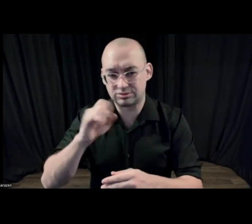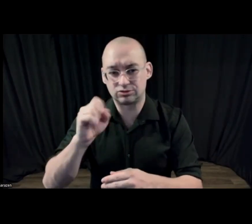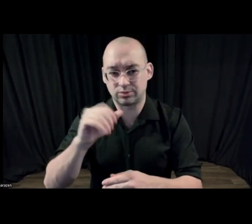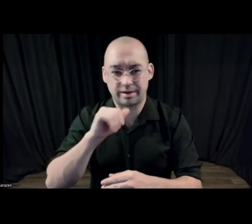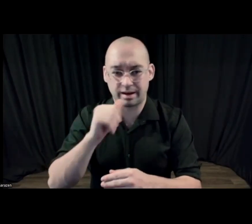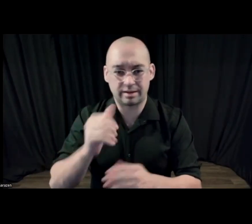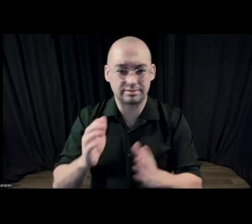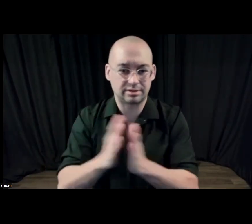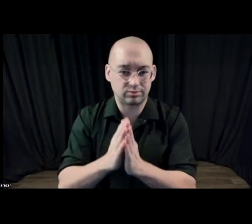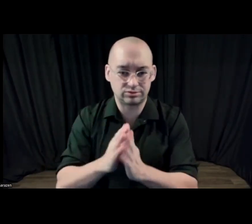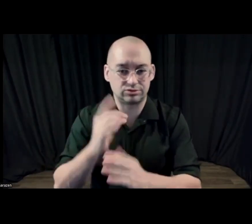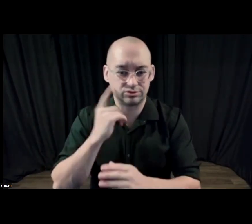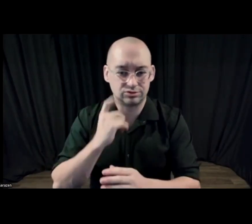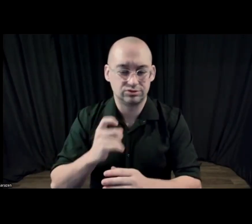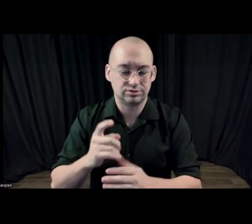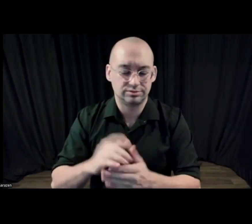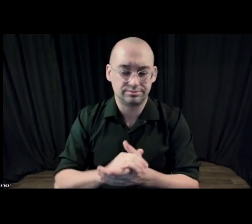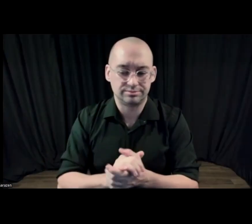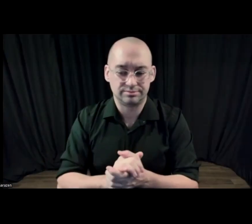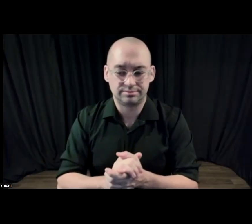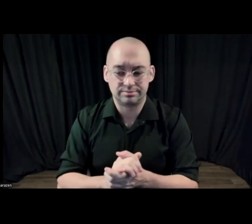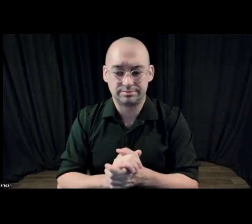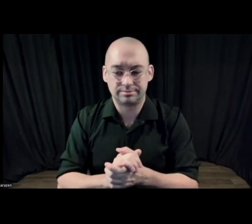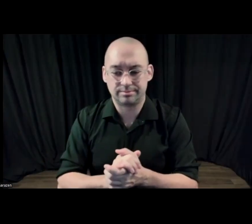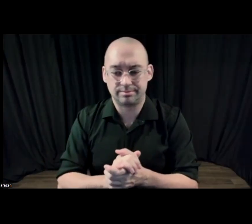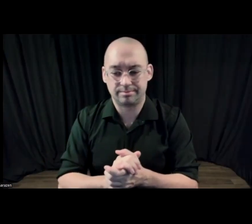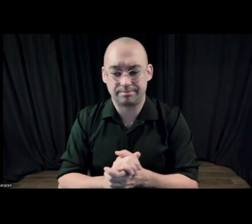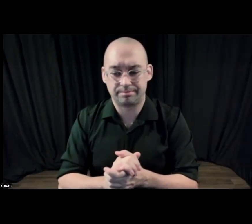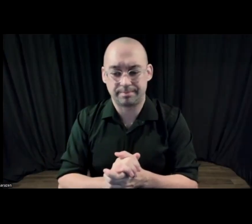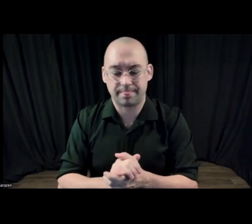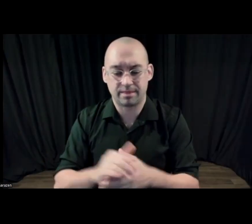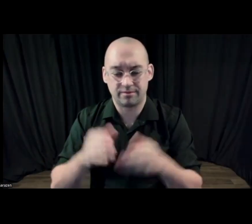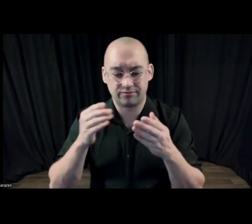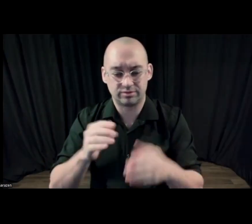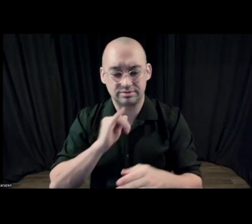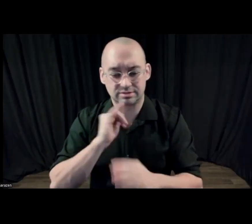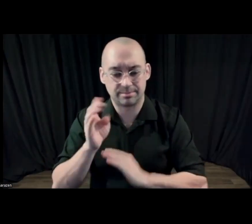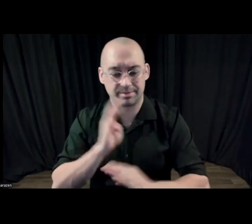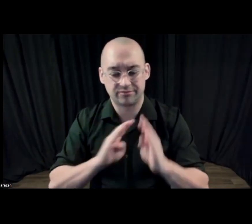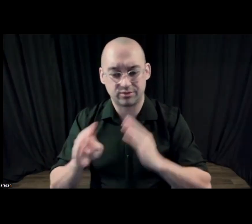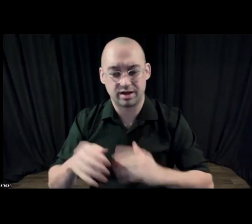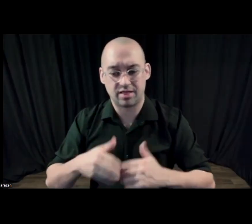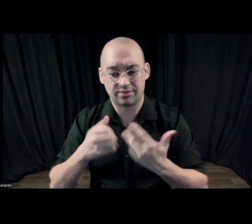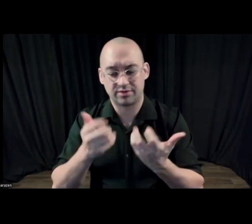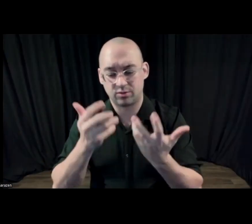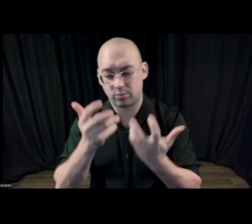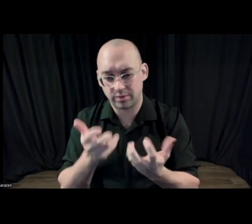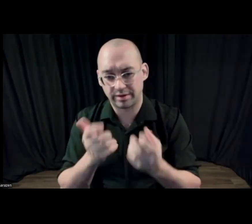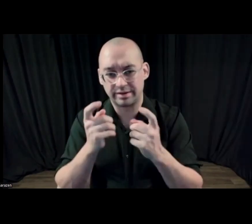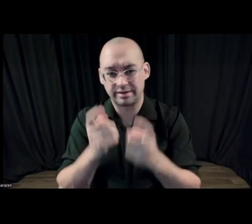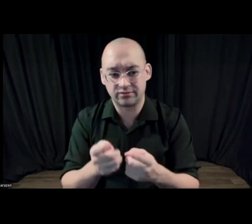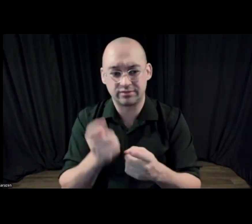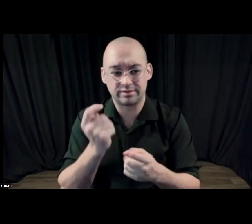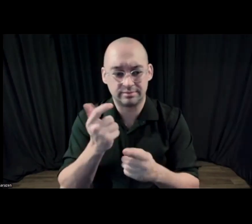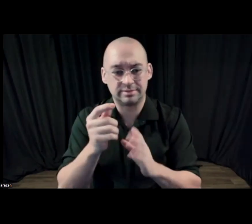I know the focus here is on behavioral health, and so I kind of wanted to give a little bit